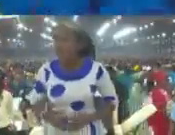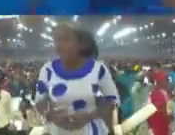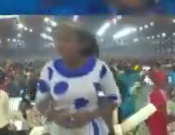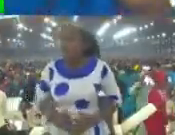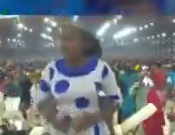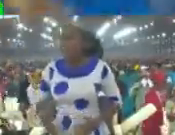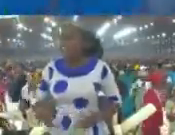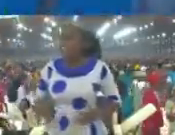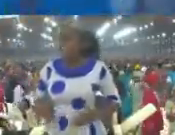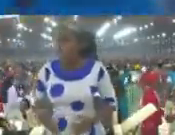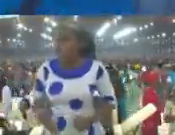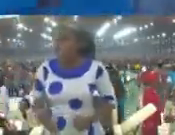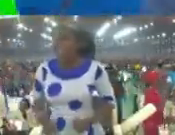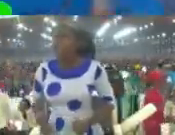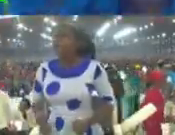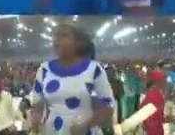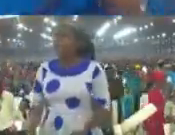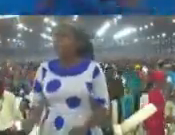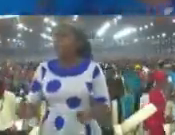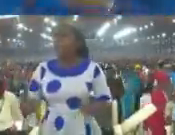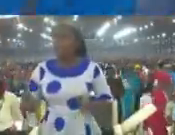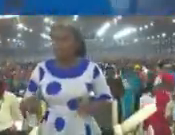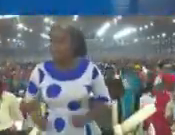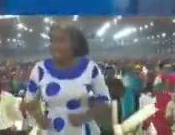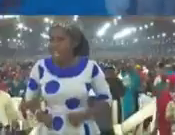Let my sunrise.